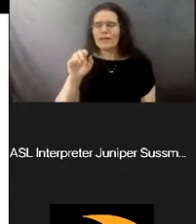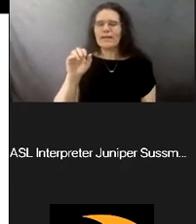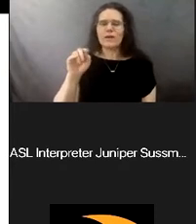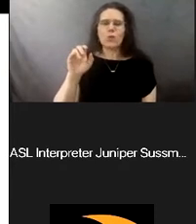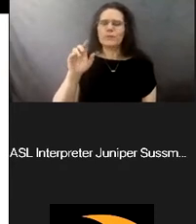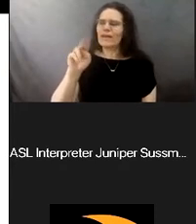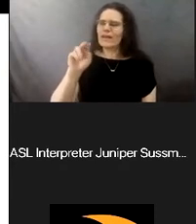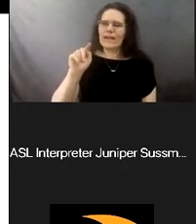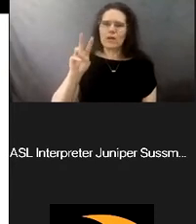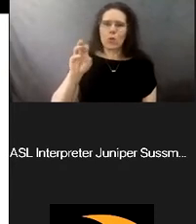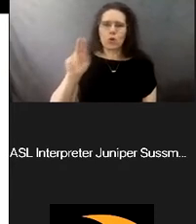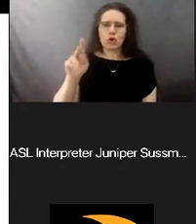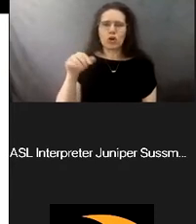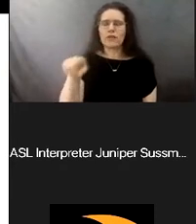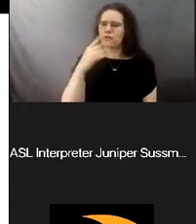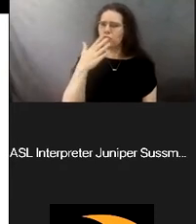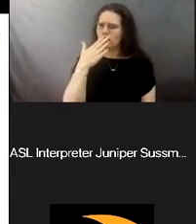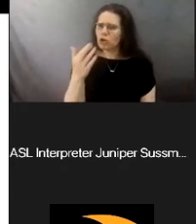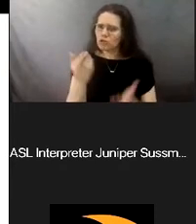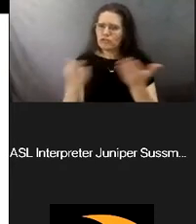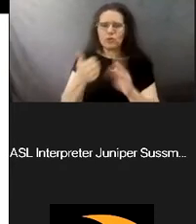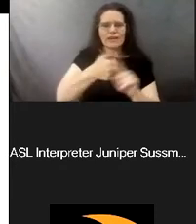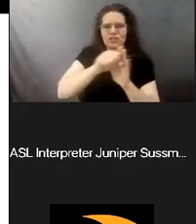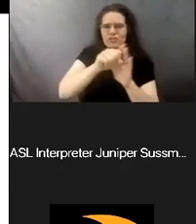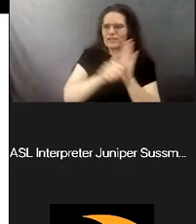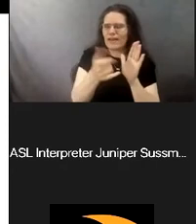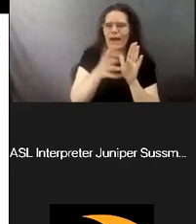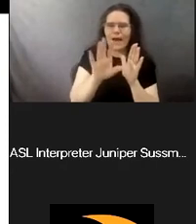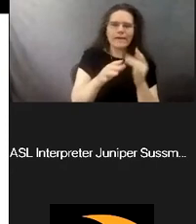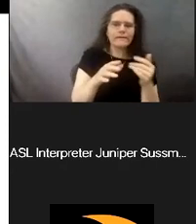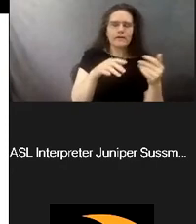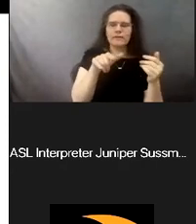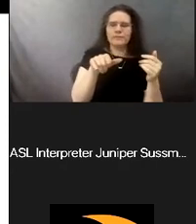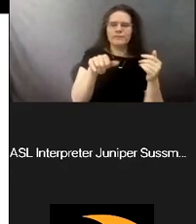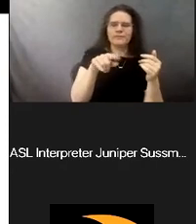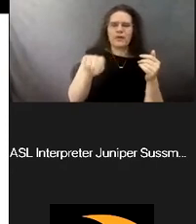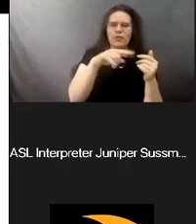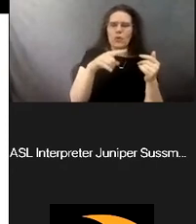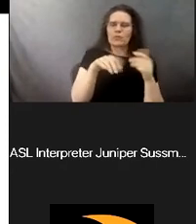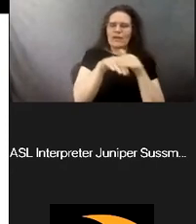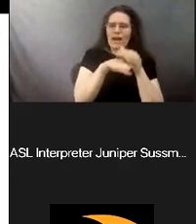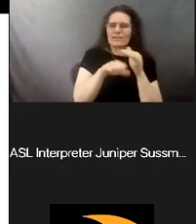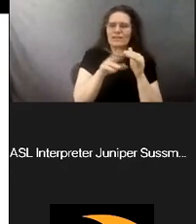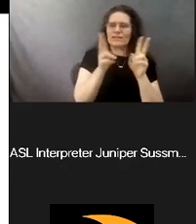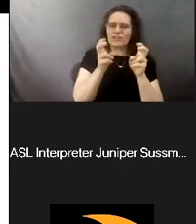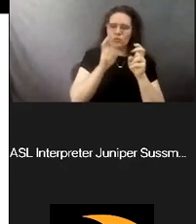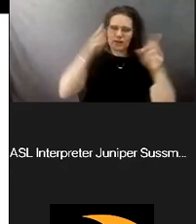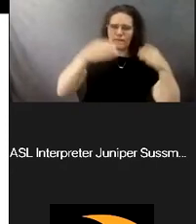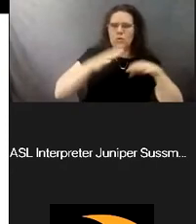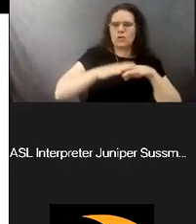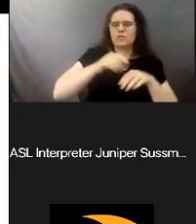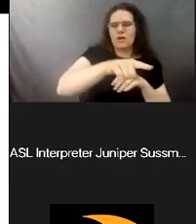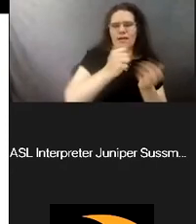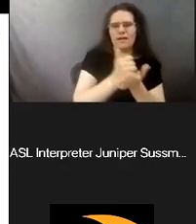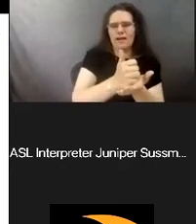phenomenal resources. And so in every state, there's an organization that works on those access issues. And I think that